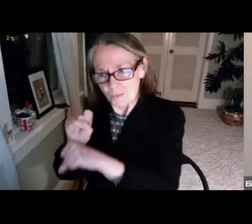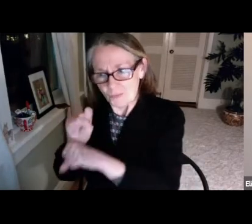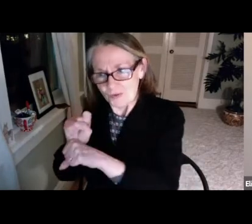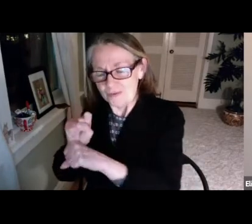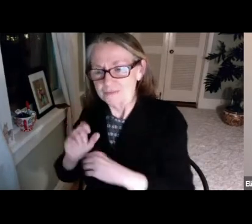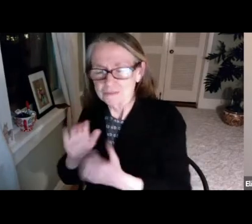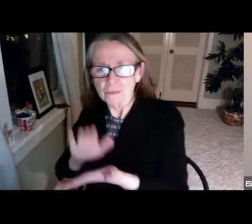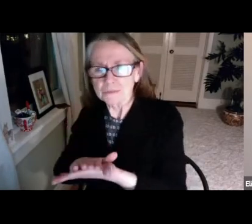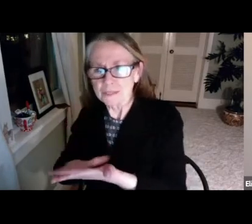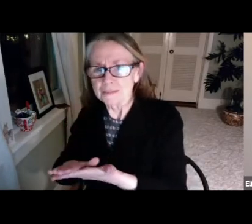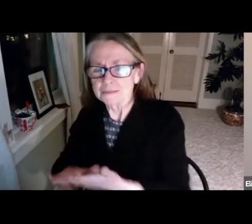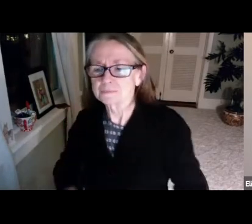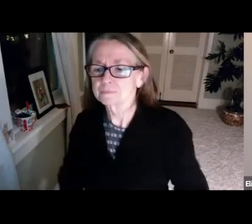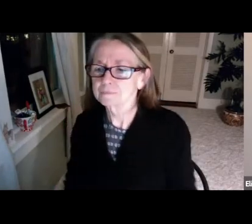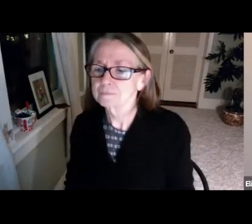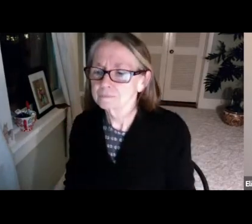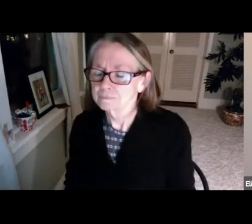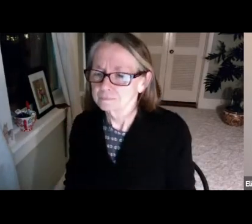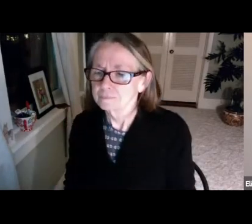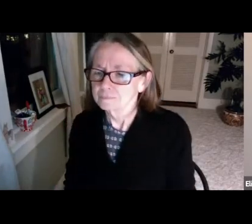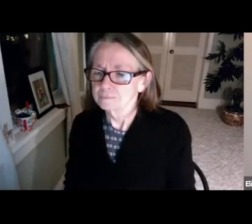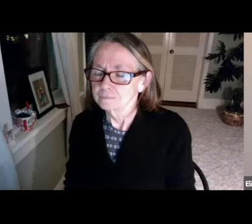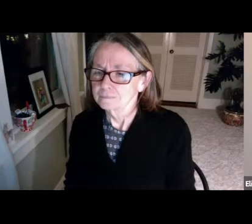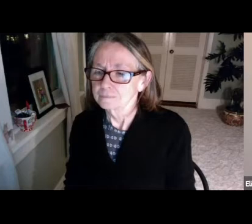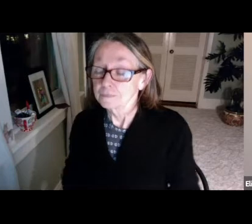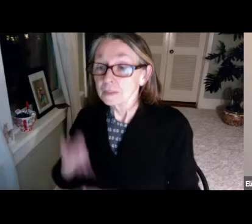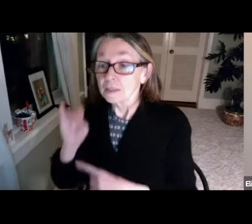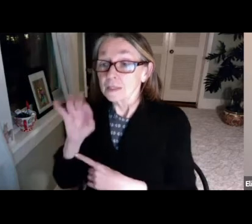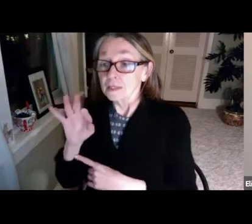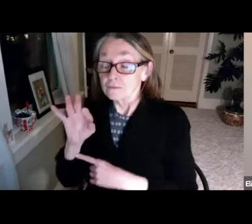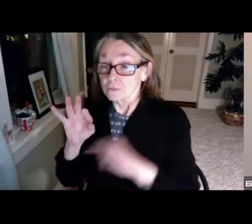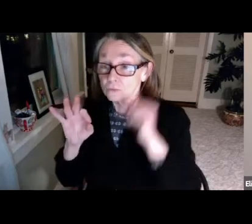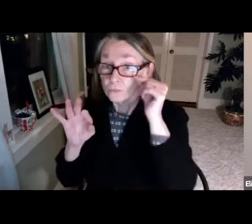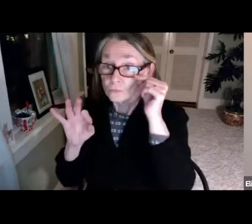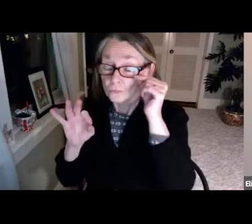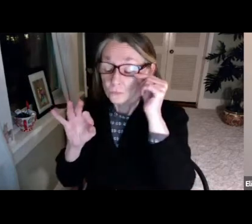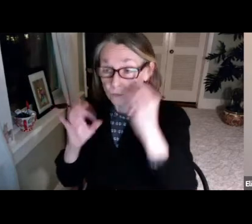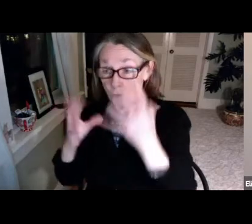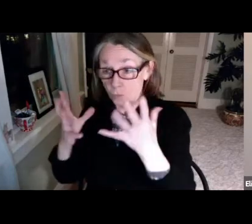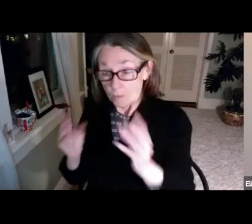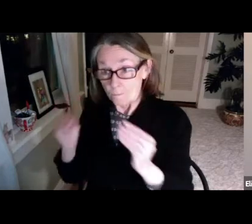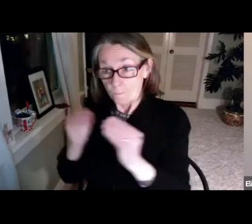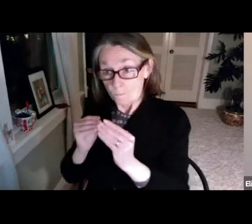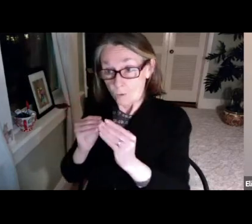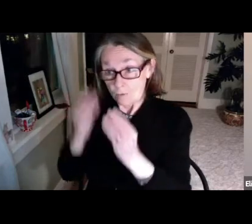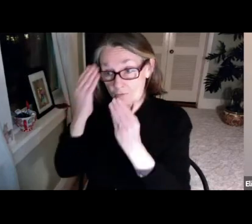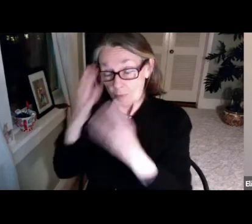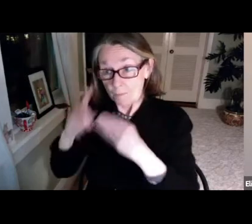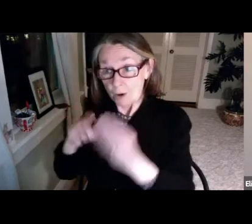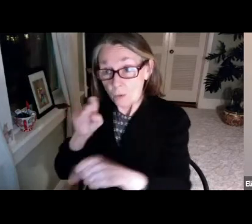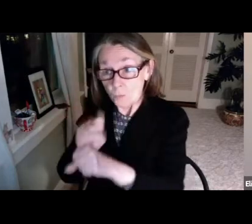regular Medicaid and Medicare law. So if you want more information about these work